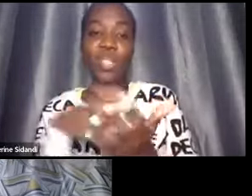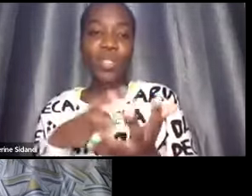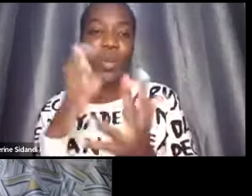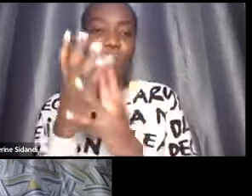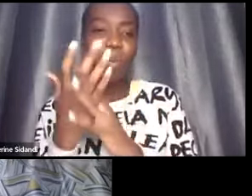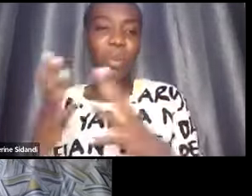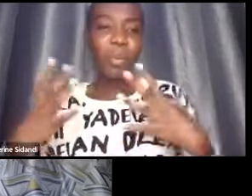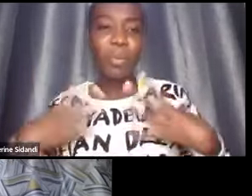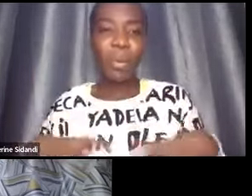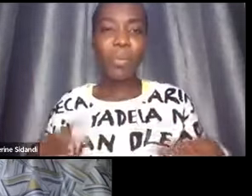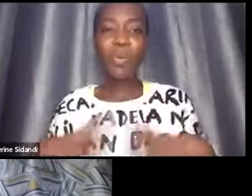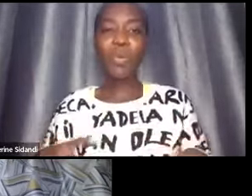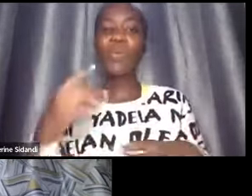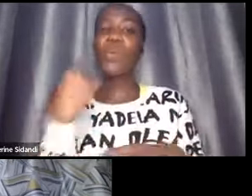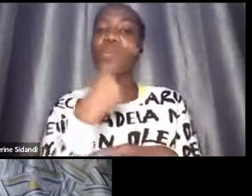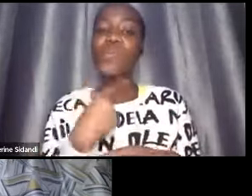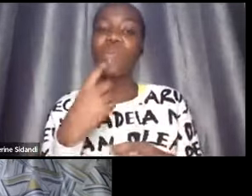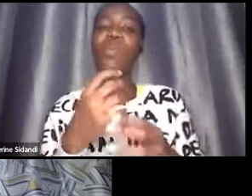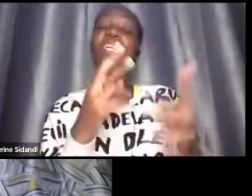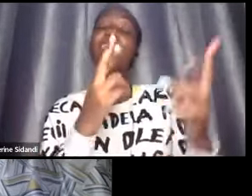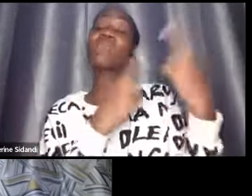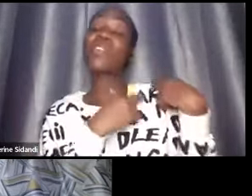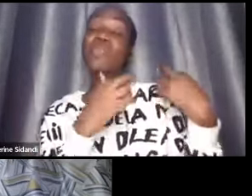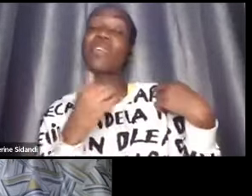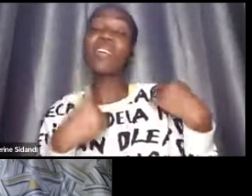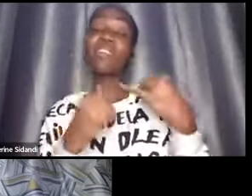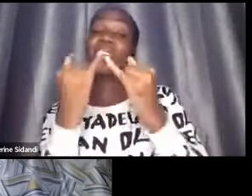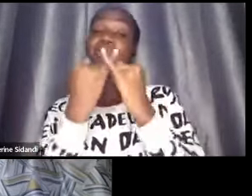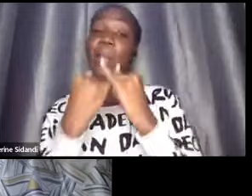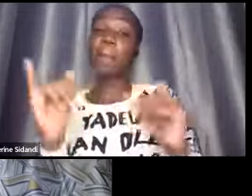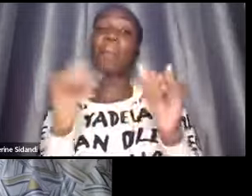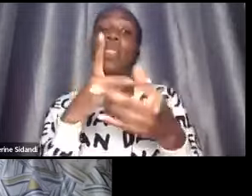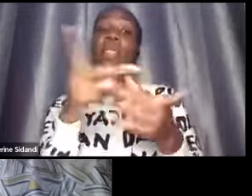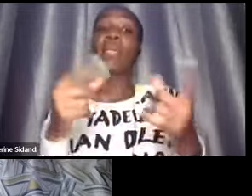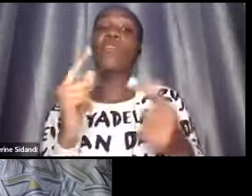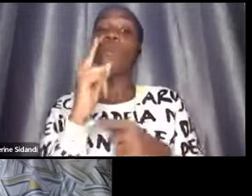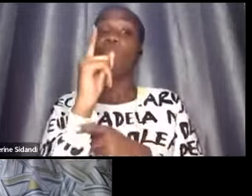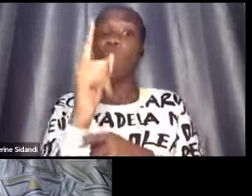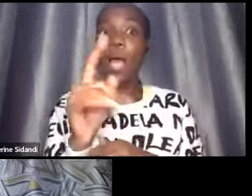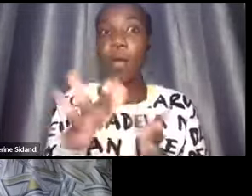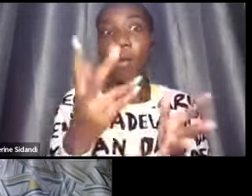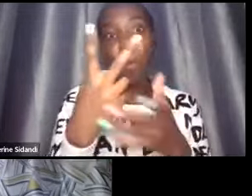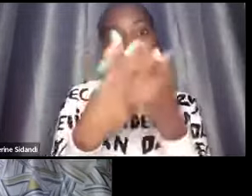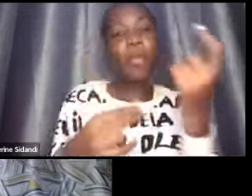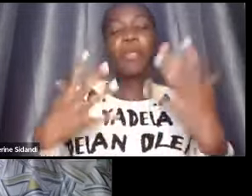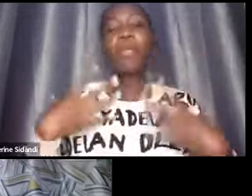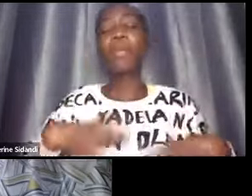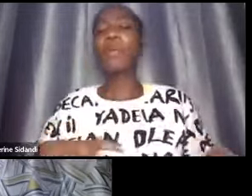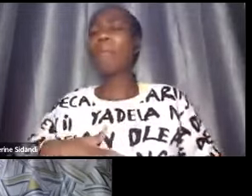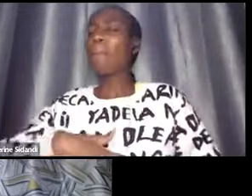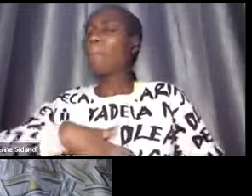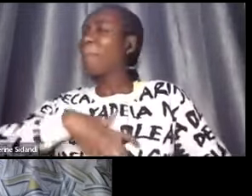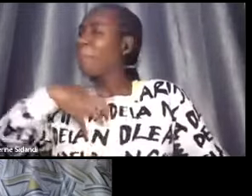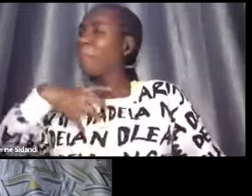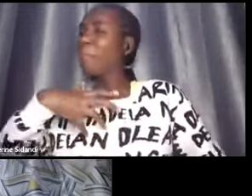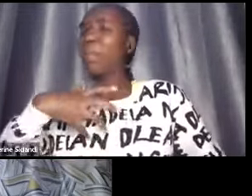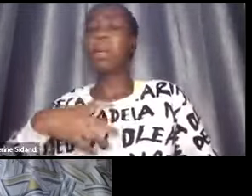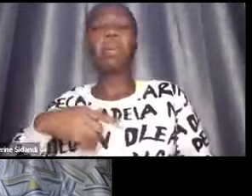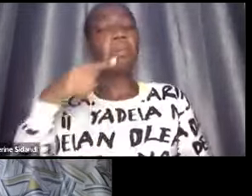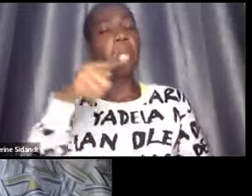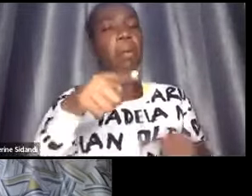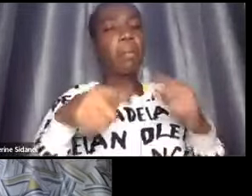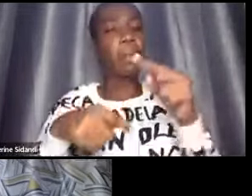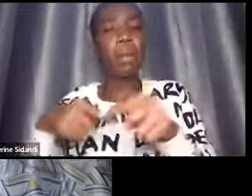task interdependent, where one or both of the people are angry, they are blaming each other, and